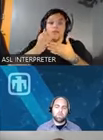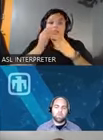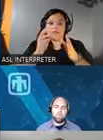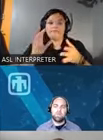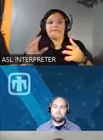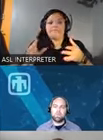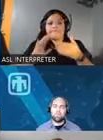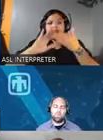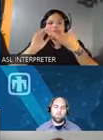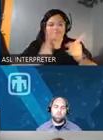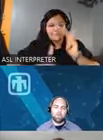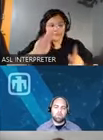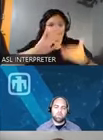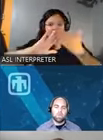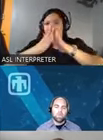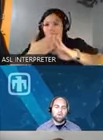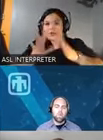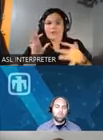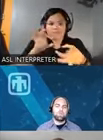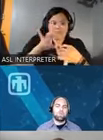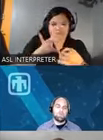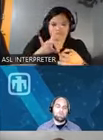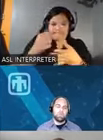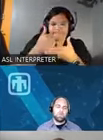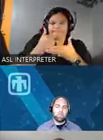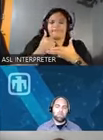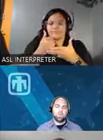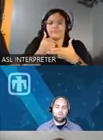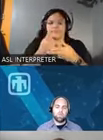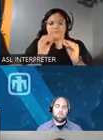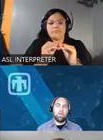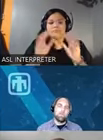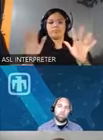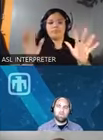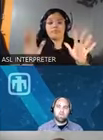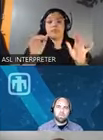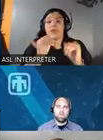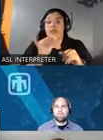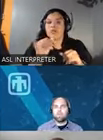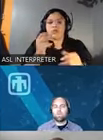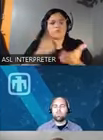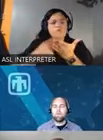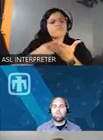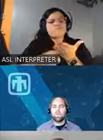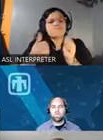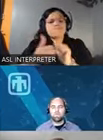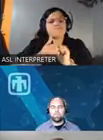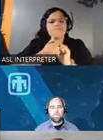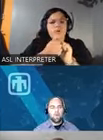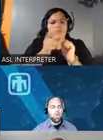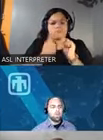capture the things that are important in Puerto Rico. And of course, this will be coordinated with all of the parallel research efforts going on in